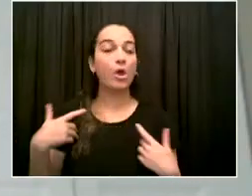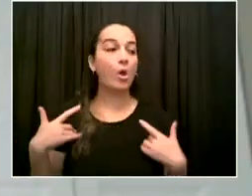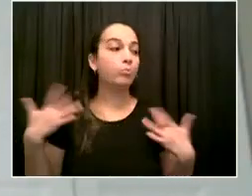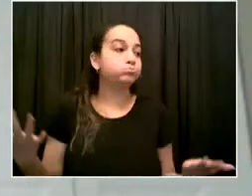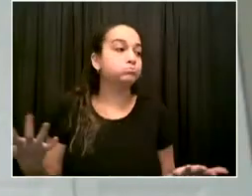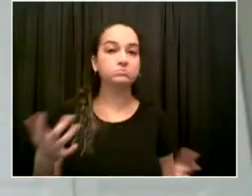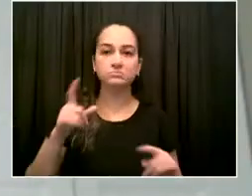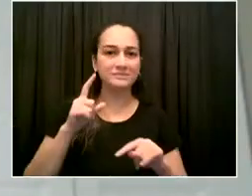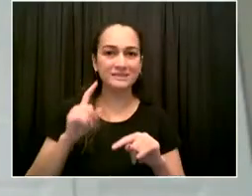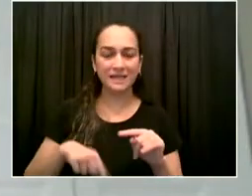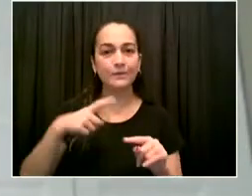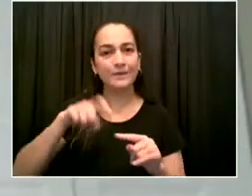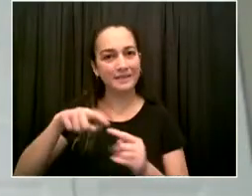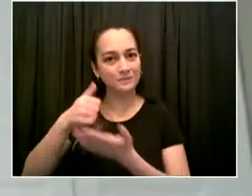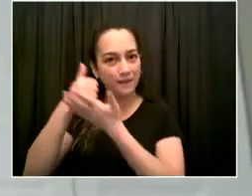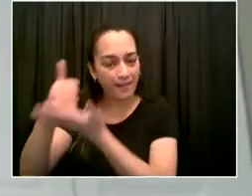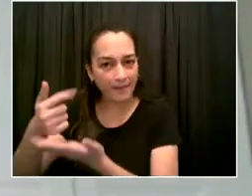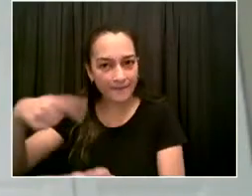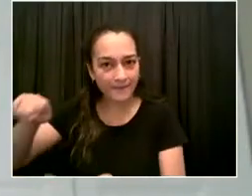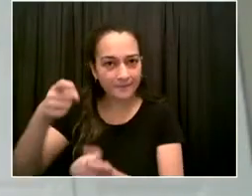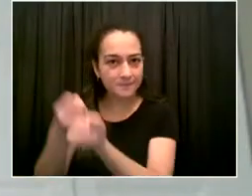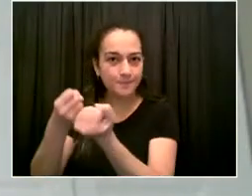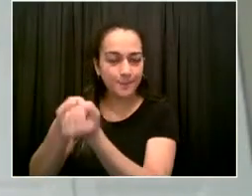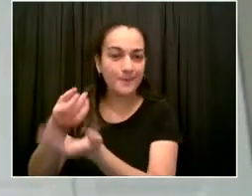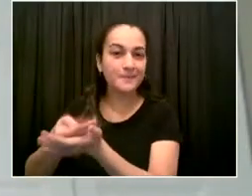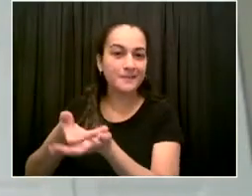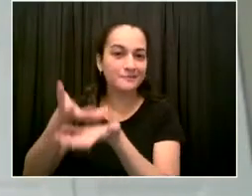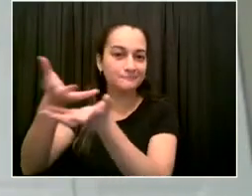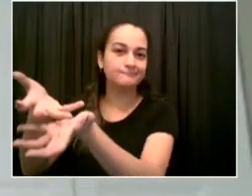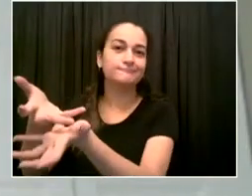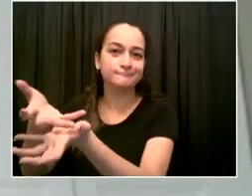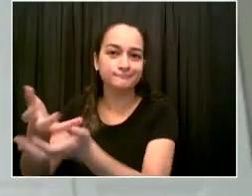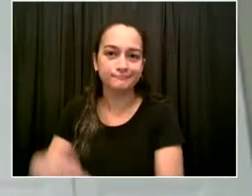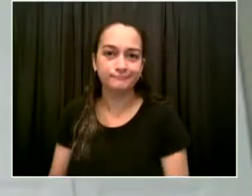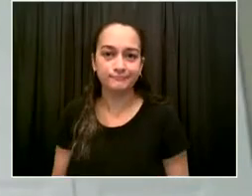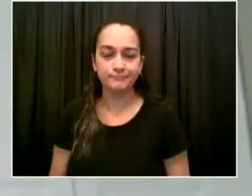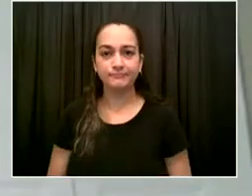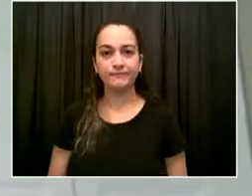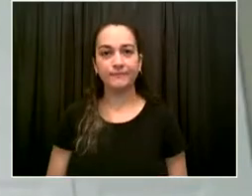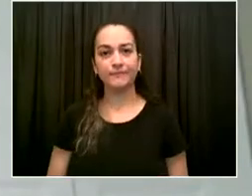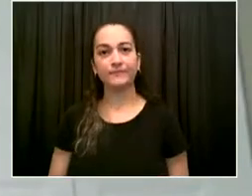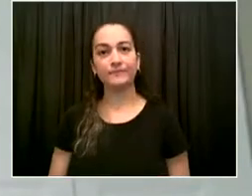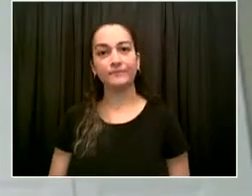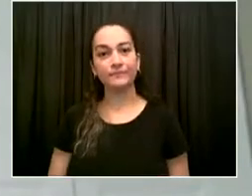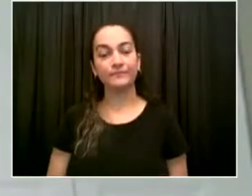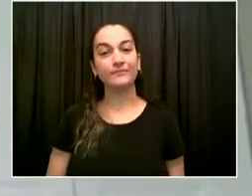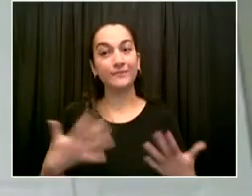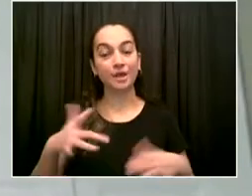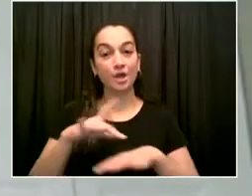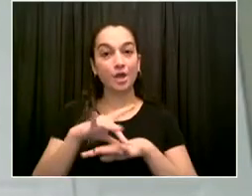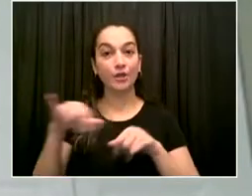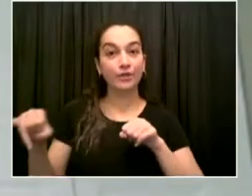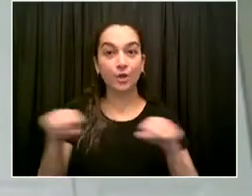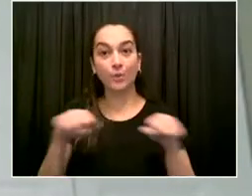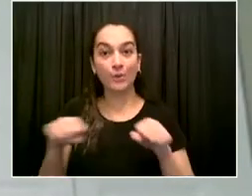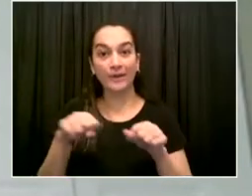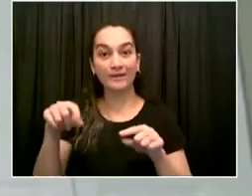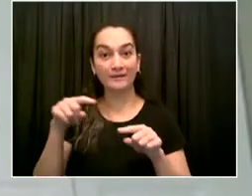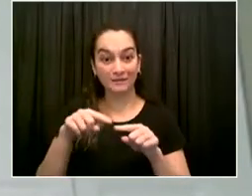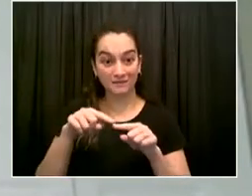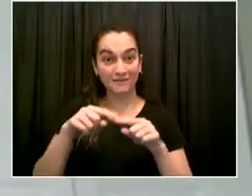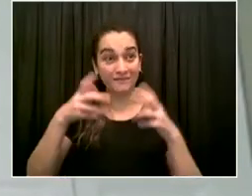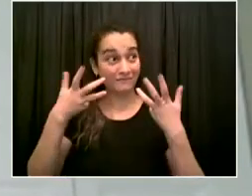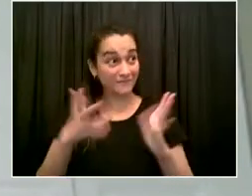after the acute emergencies go. So just thank you again, Mayor, and I'm just hoping we can get this out far and wide to